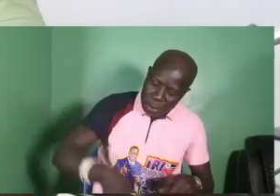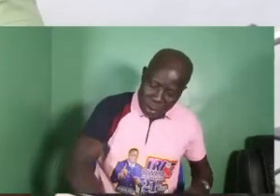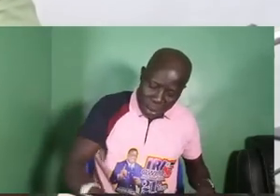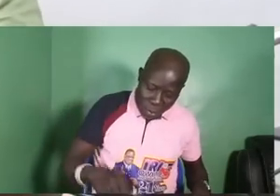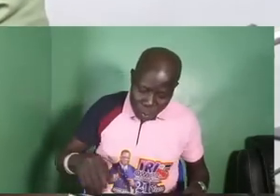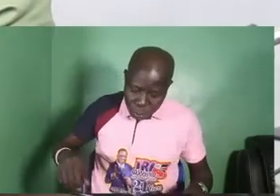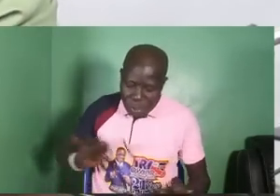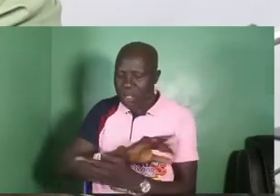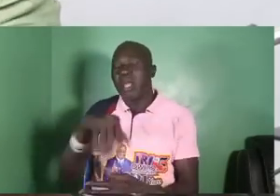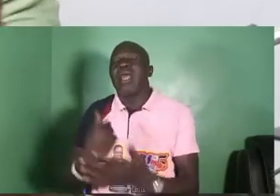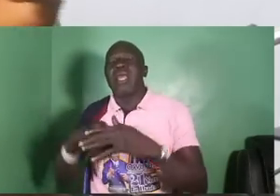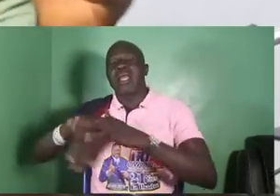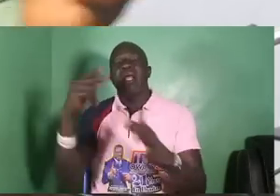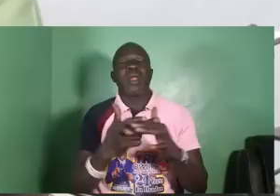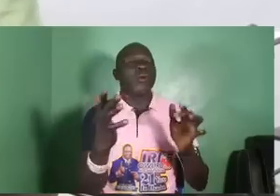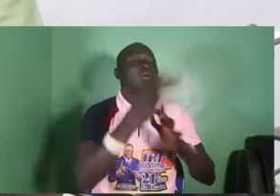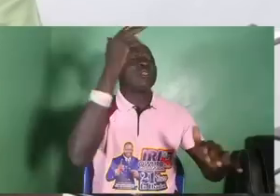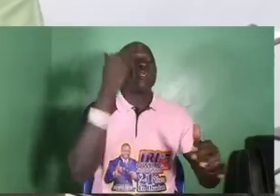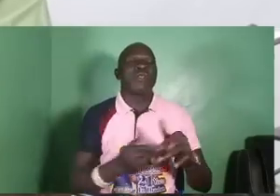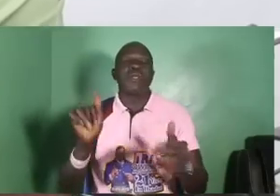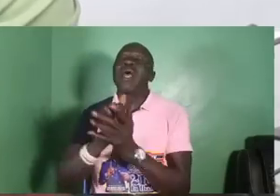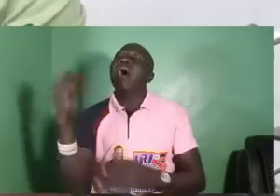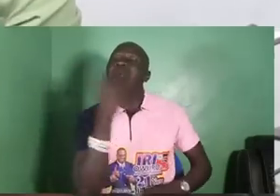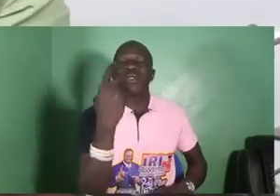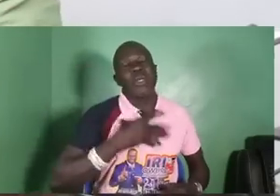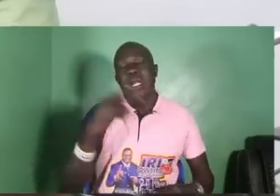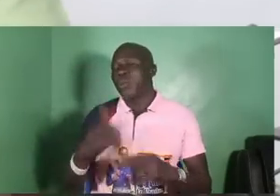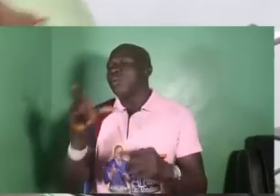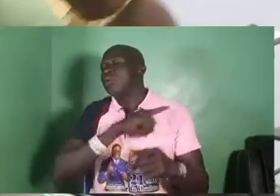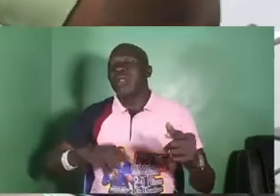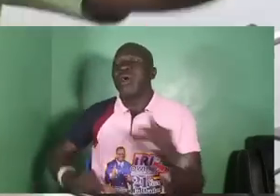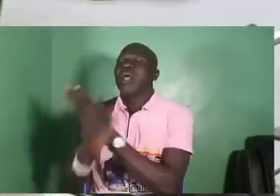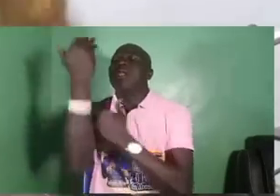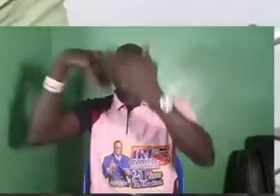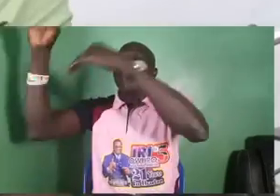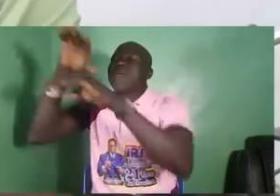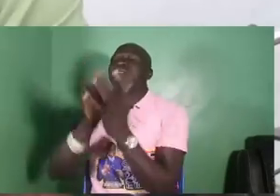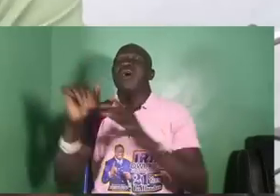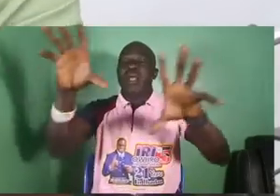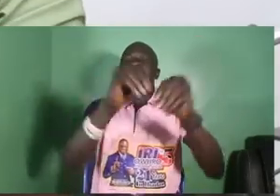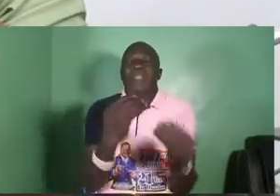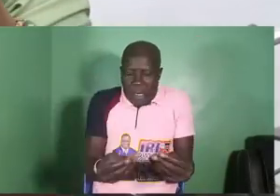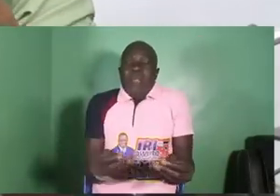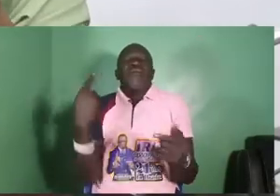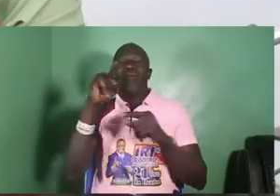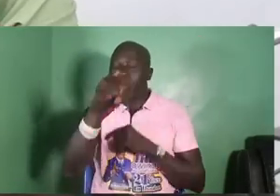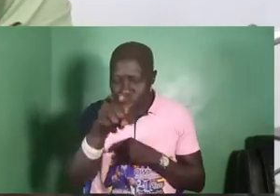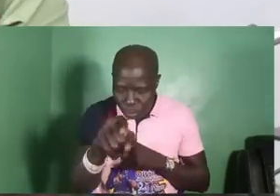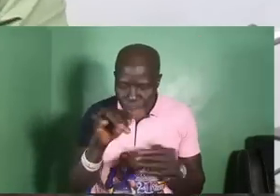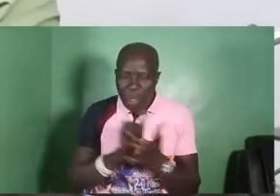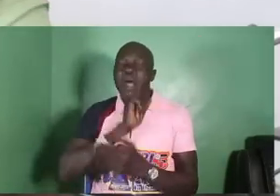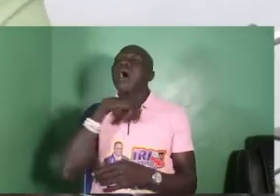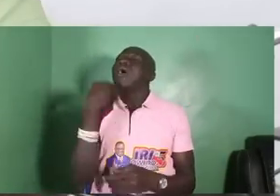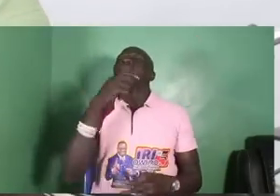Lord has stepped on it. Marry the most. In the name of Jesus. Most sorrow for you. Oh my belly for I'm